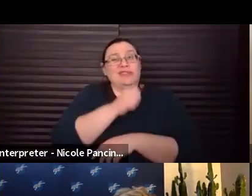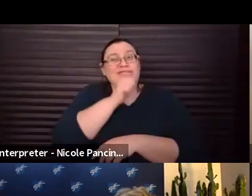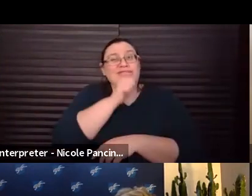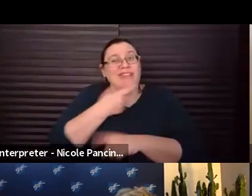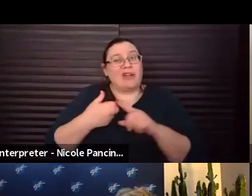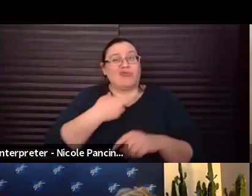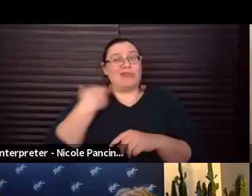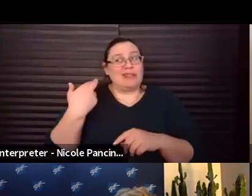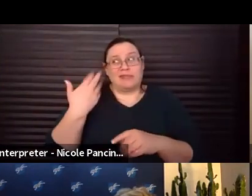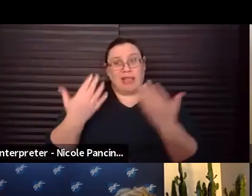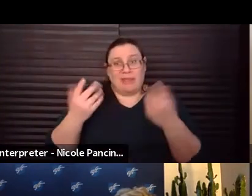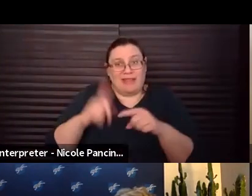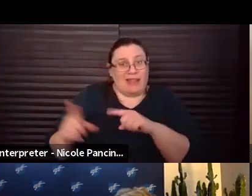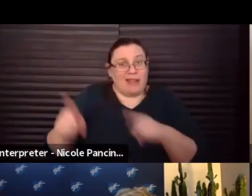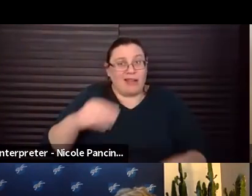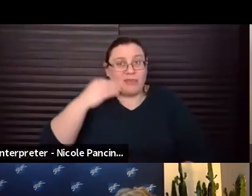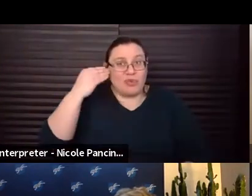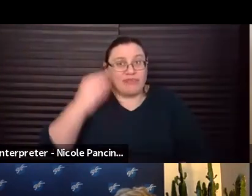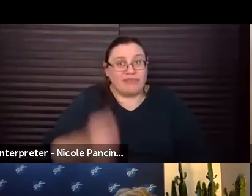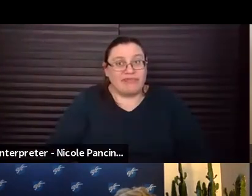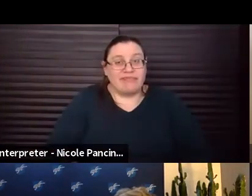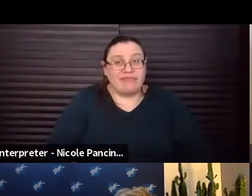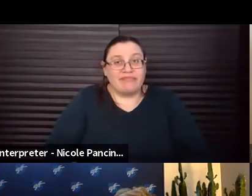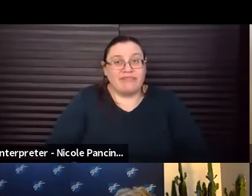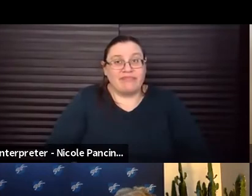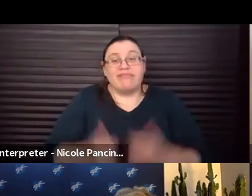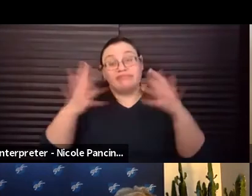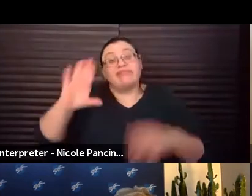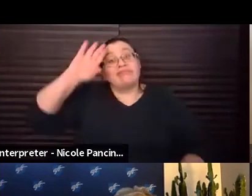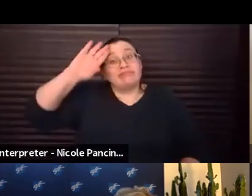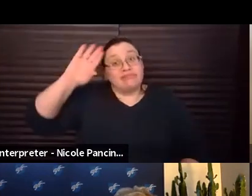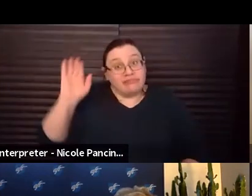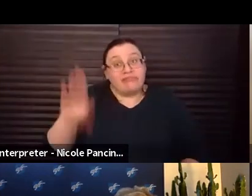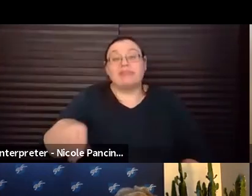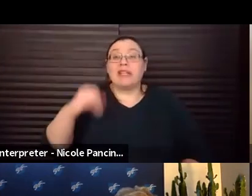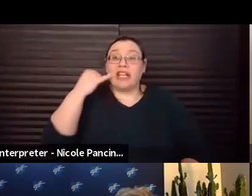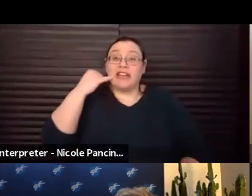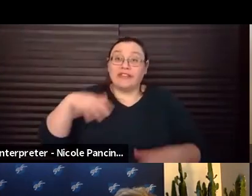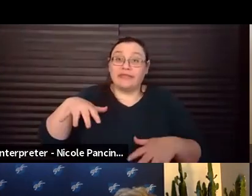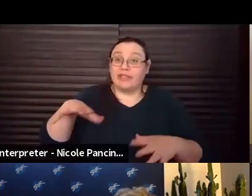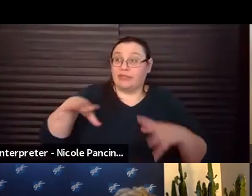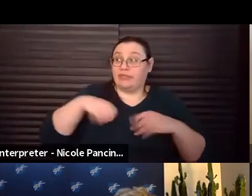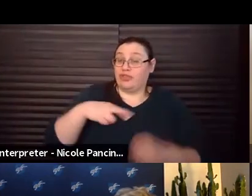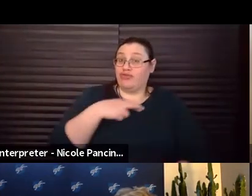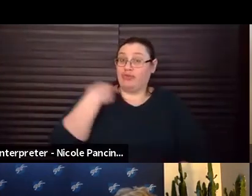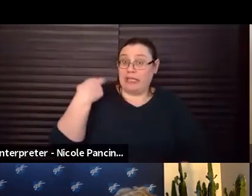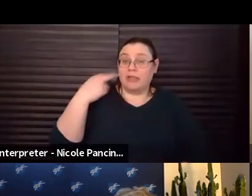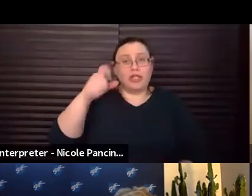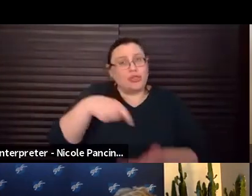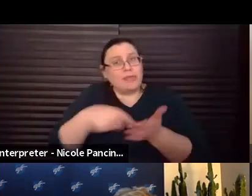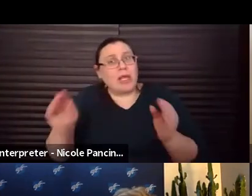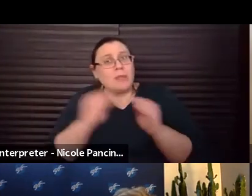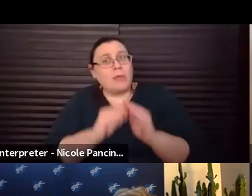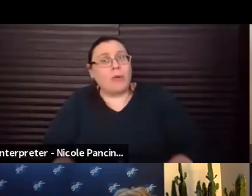able to come home. We all know that if in fact you take more risk, you should be paid more.